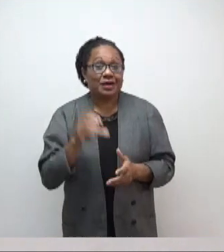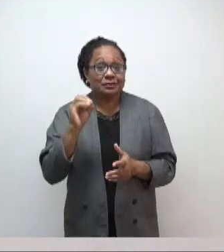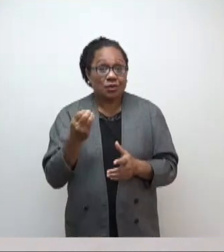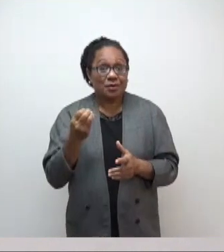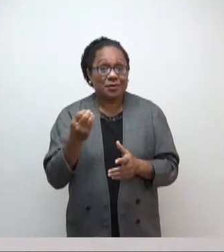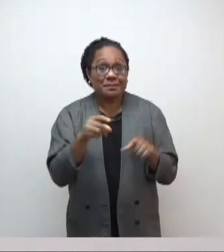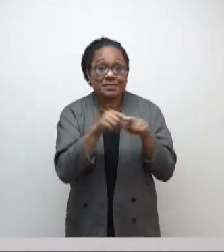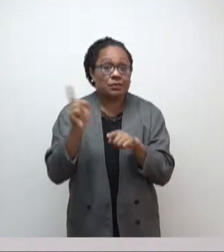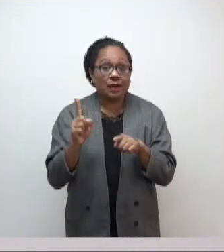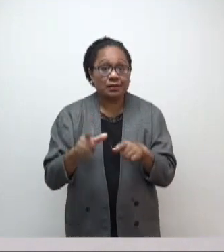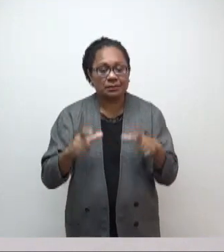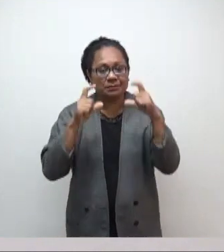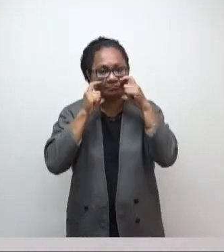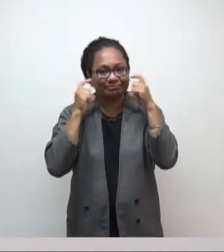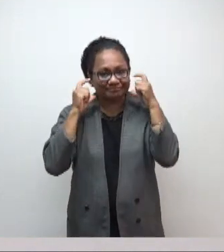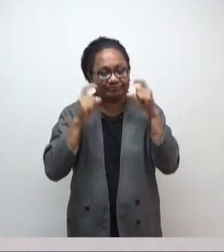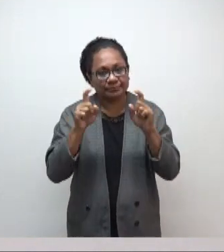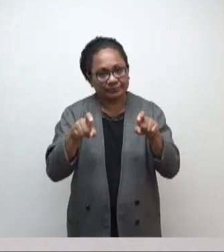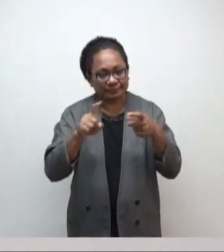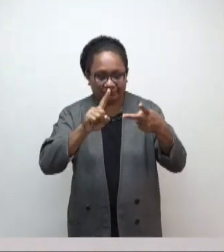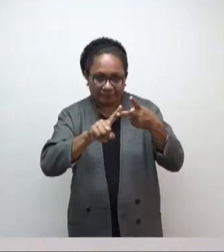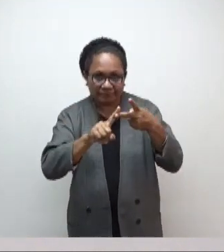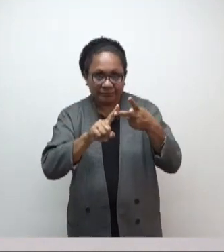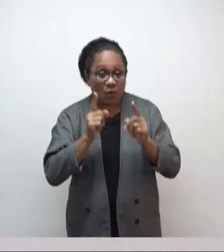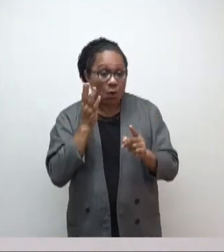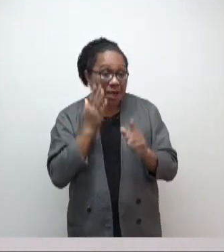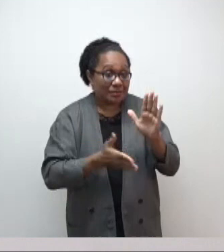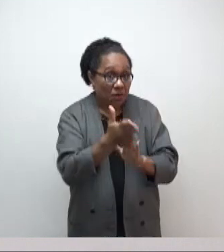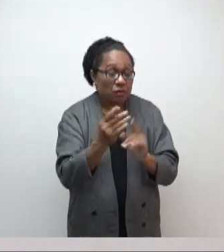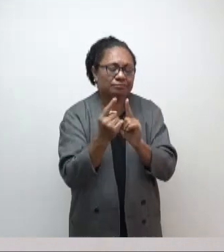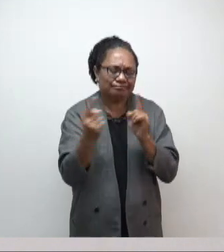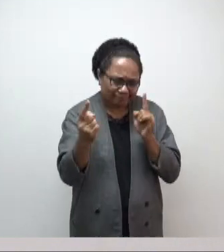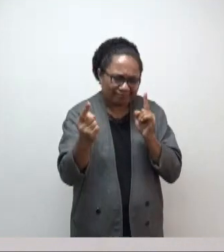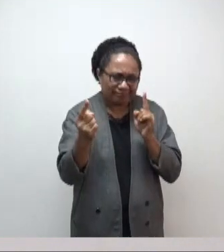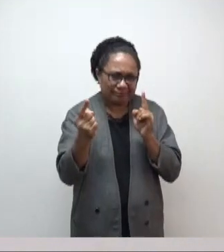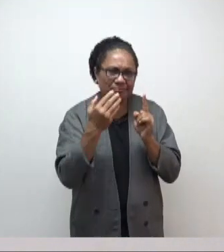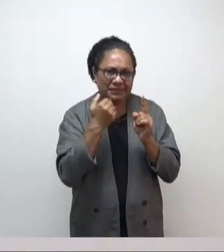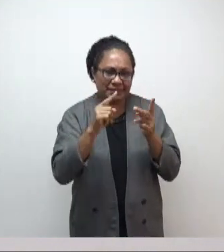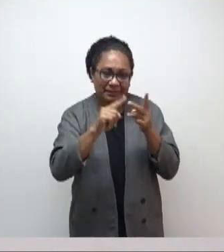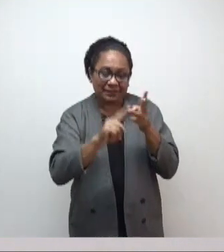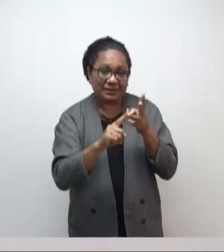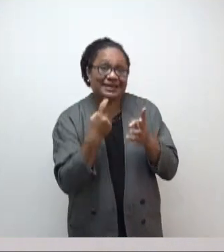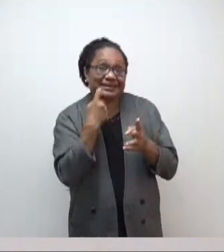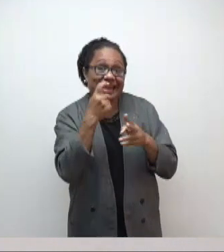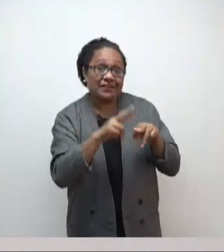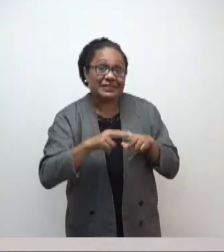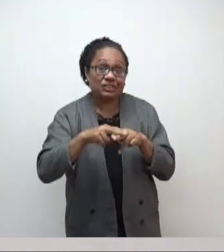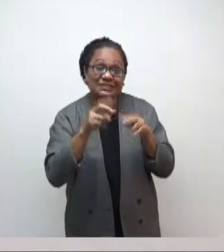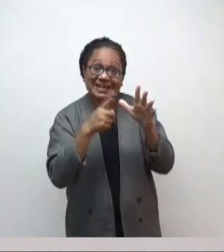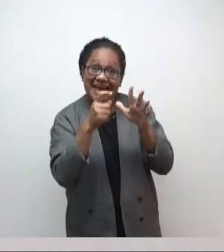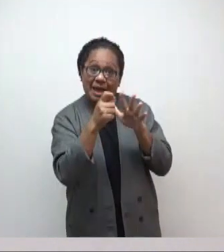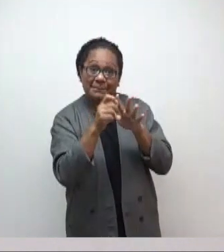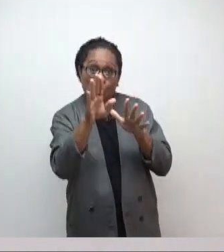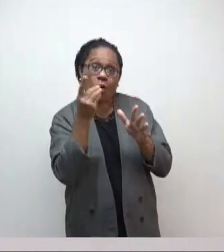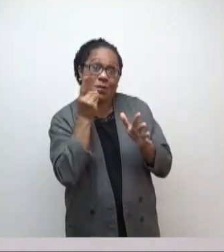be worn. 2 meters of physical distance should be maintained where possible. And Care Fiji app must be installed on